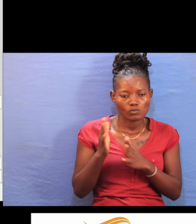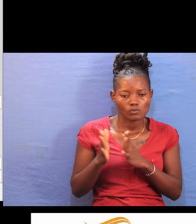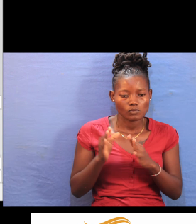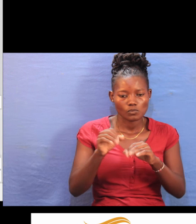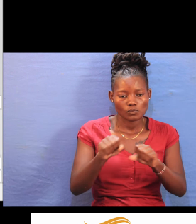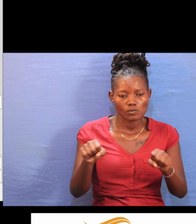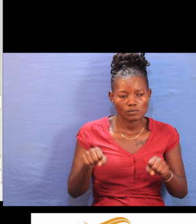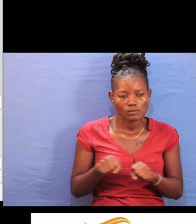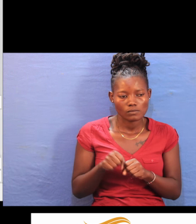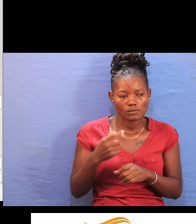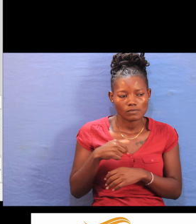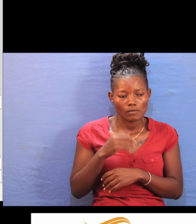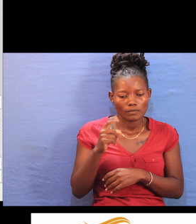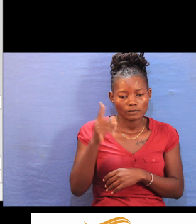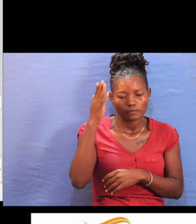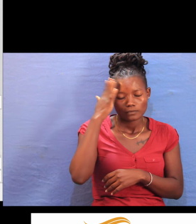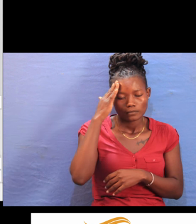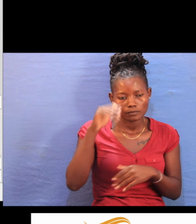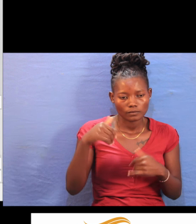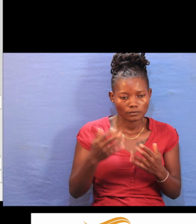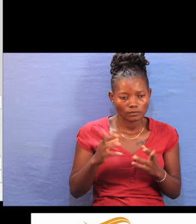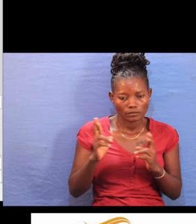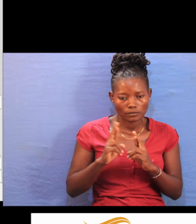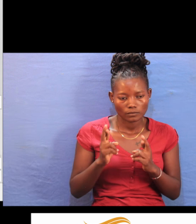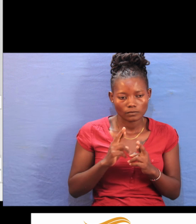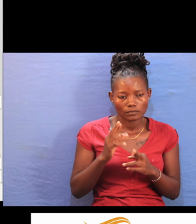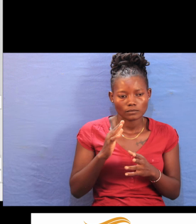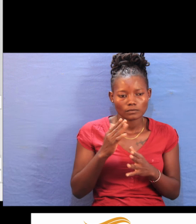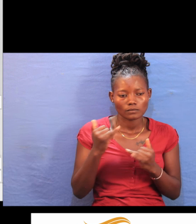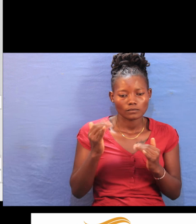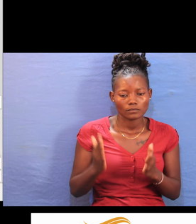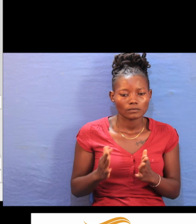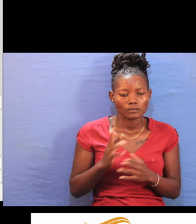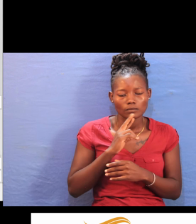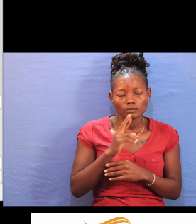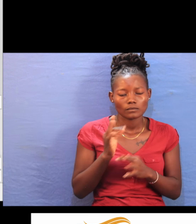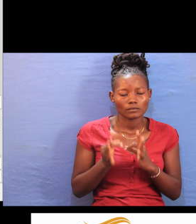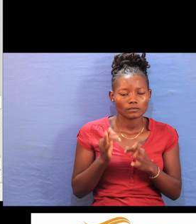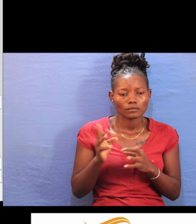goals and that may help to increase that performance.